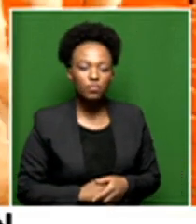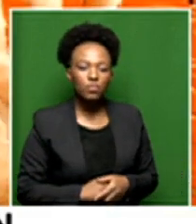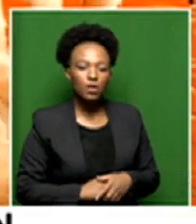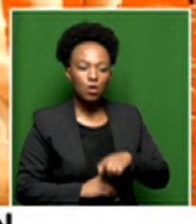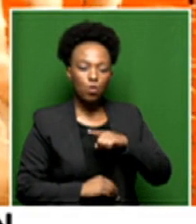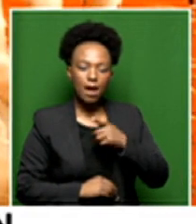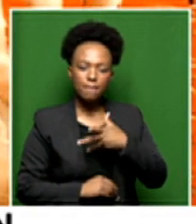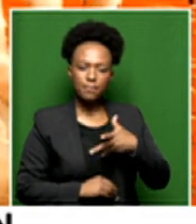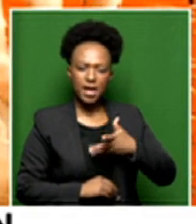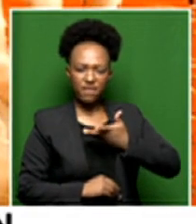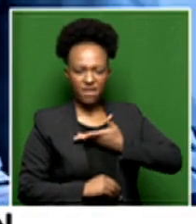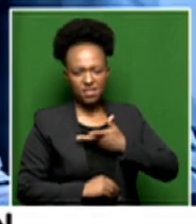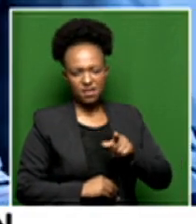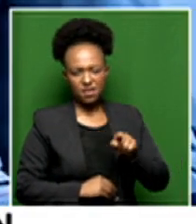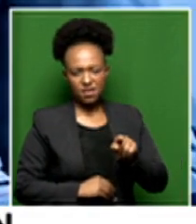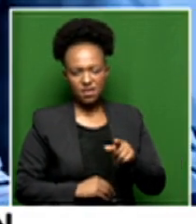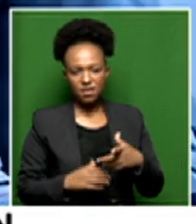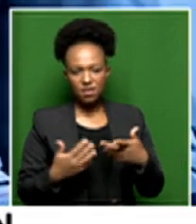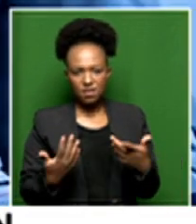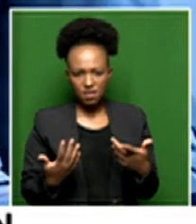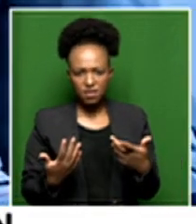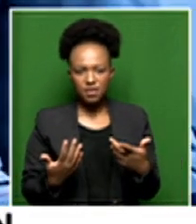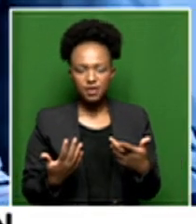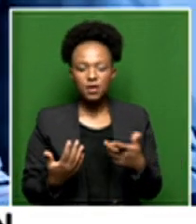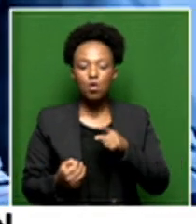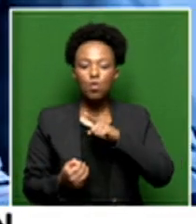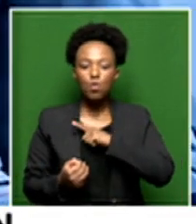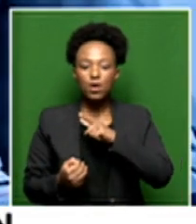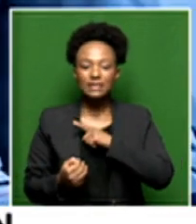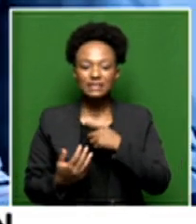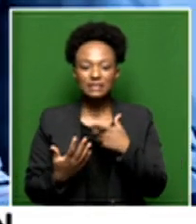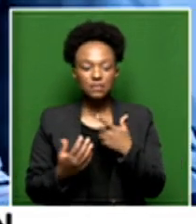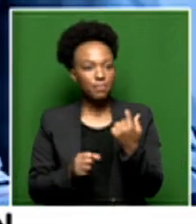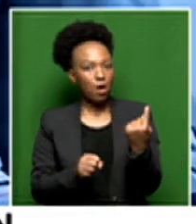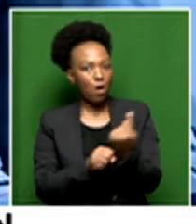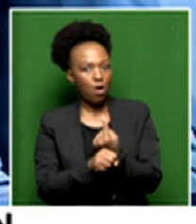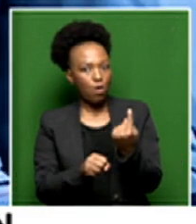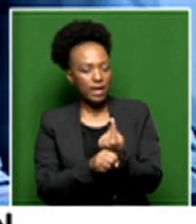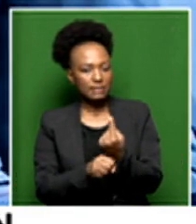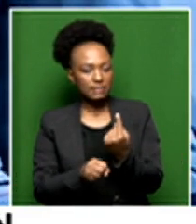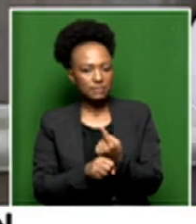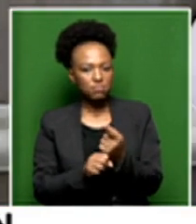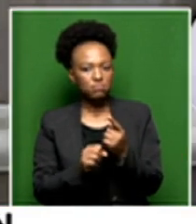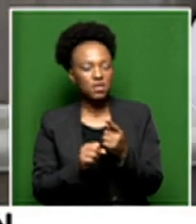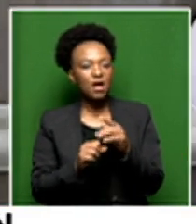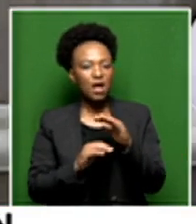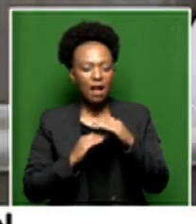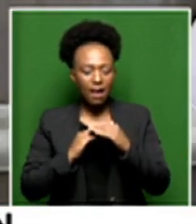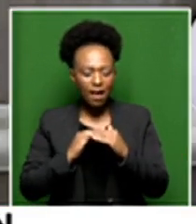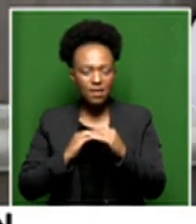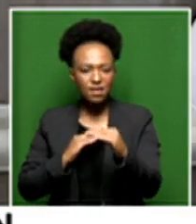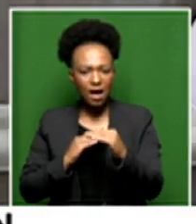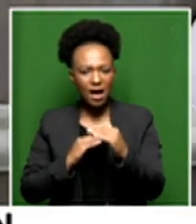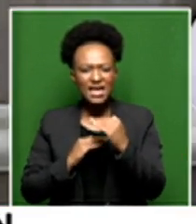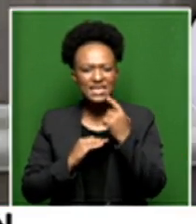typically parents follow a course or a trajectory of responses. It's not always linear, so one might move between